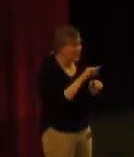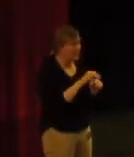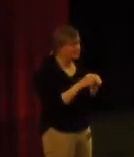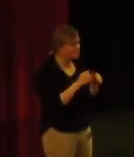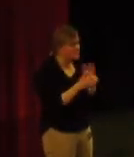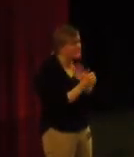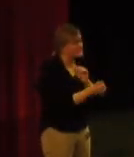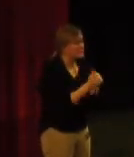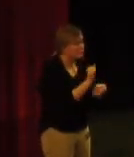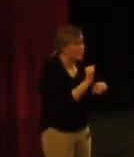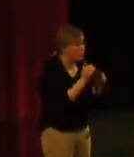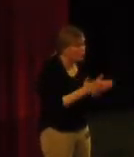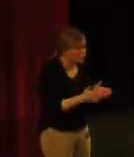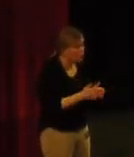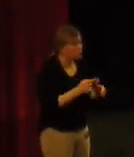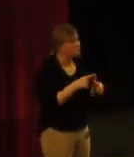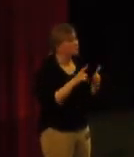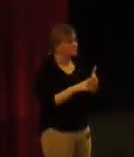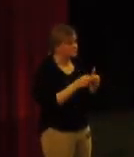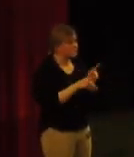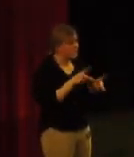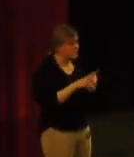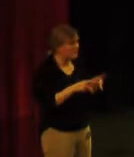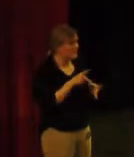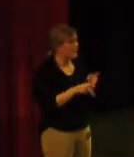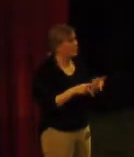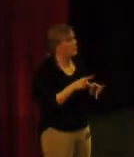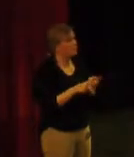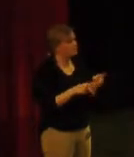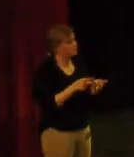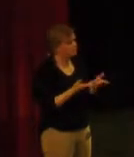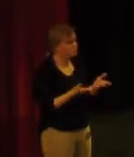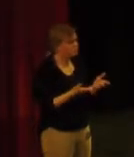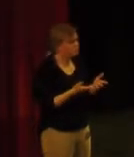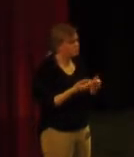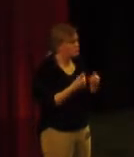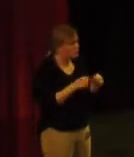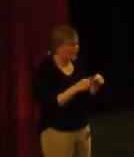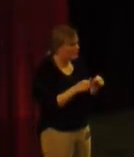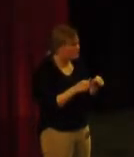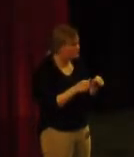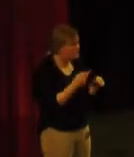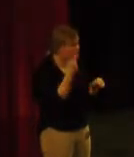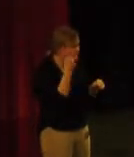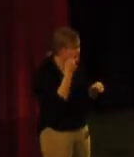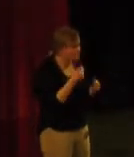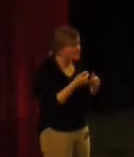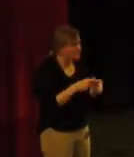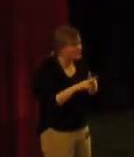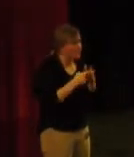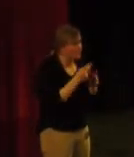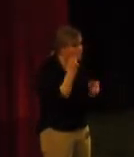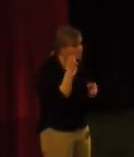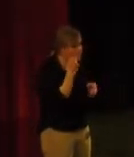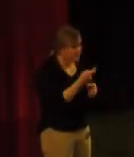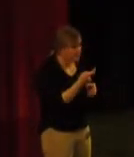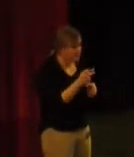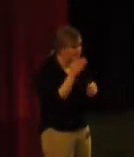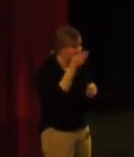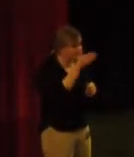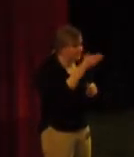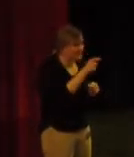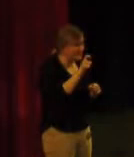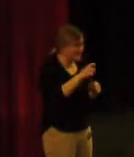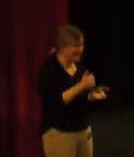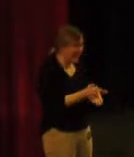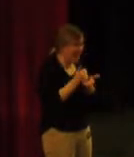workers. People with professional degrees, because they were starting to see that there was a chance that down the road we would